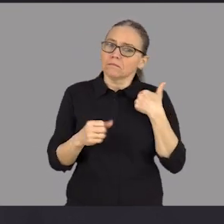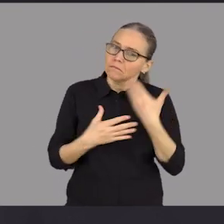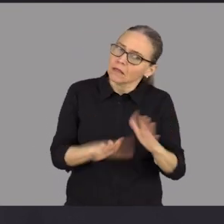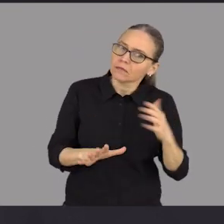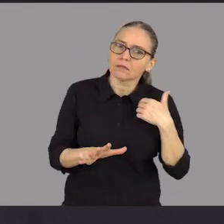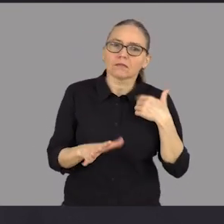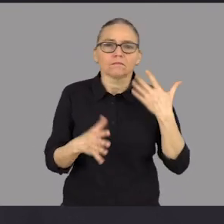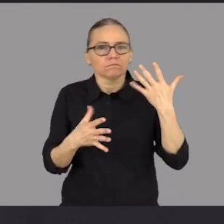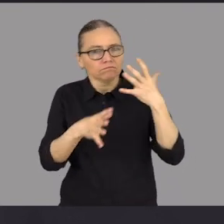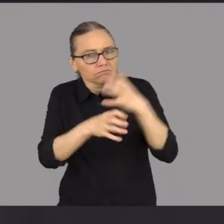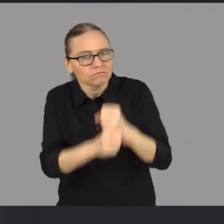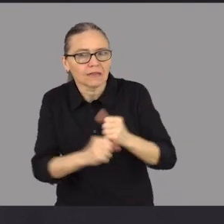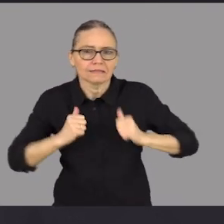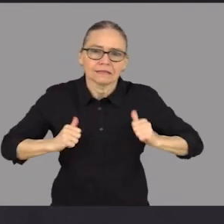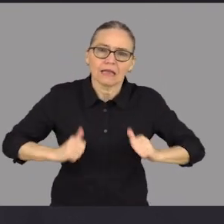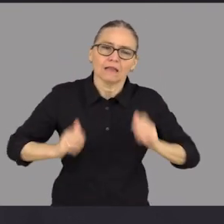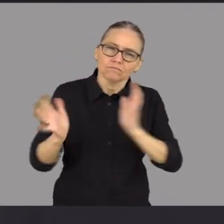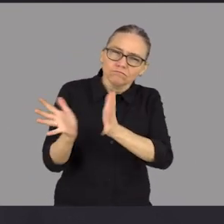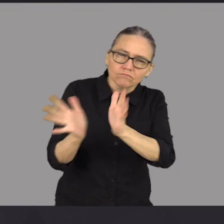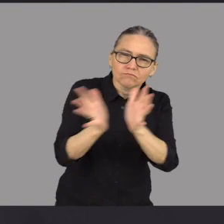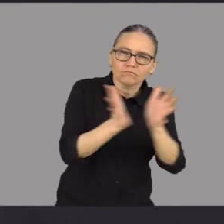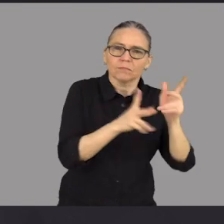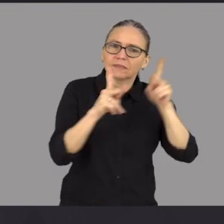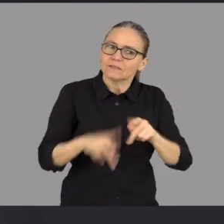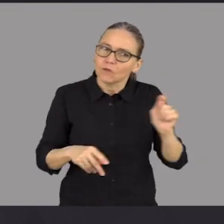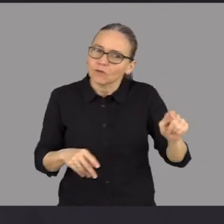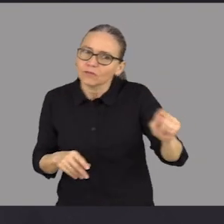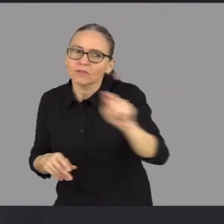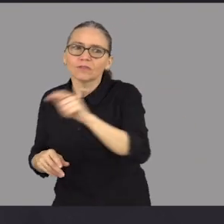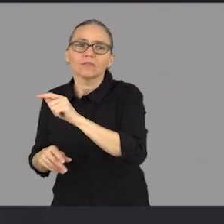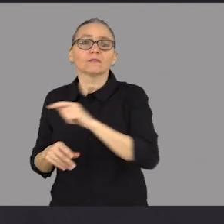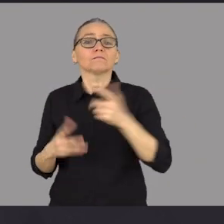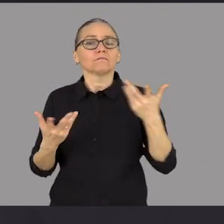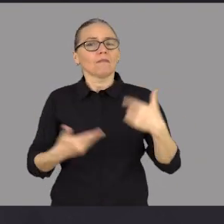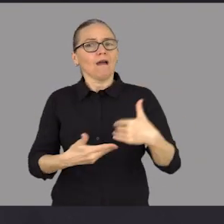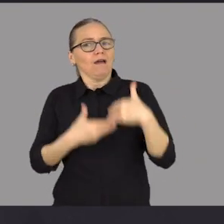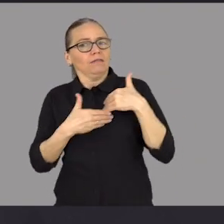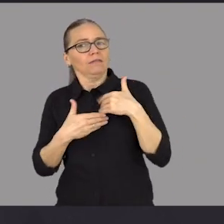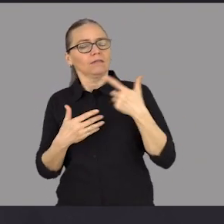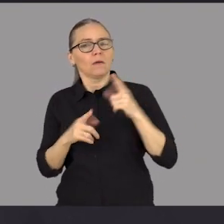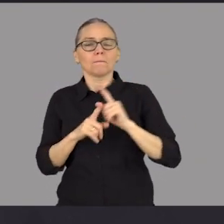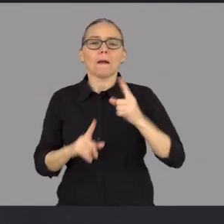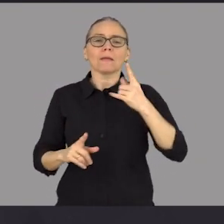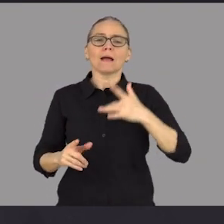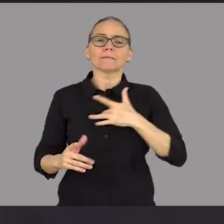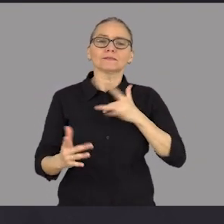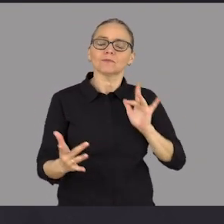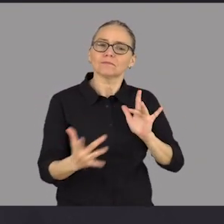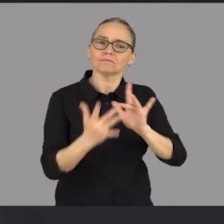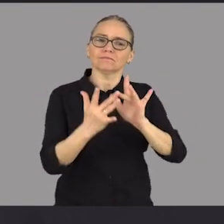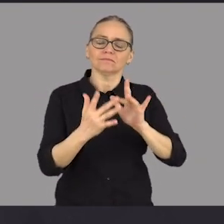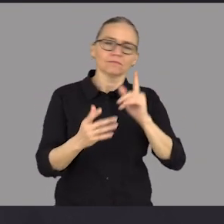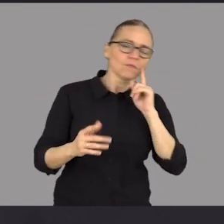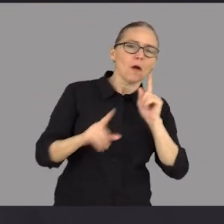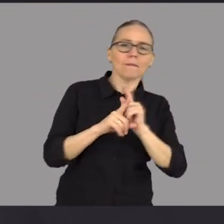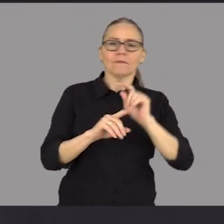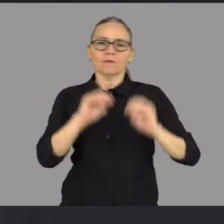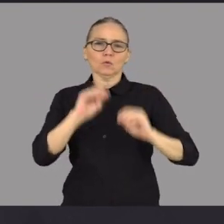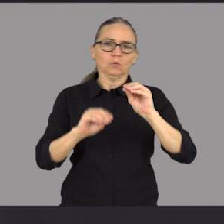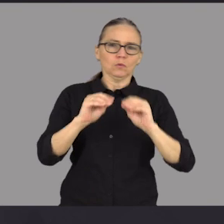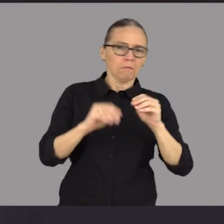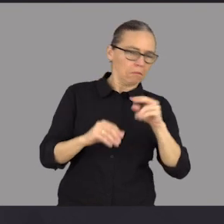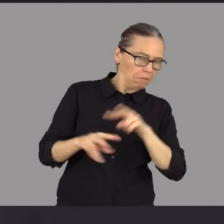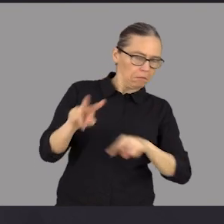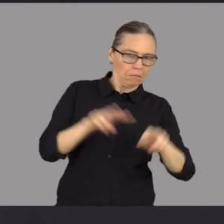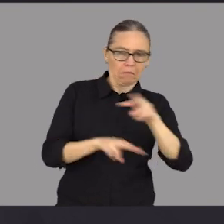Yes, thank you, Tanya. Many of our job applicants drop their resume off at our customer service at the front of the store.